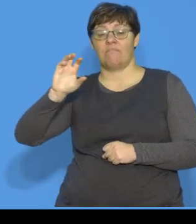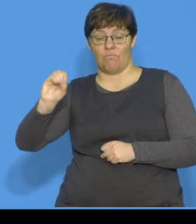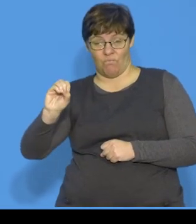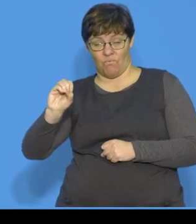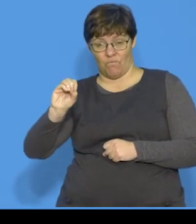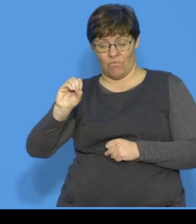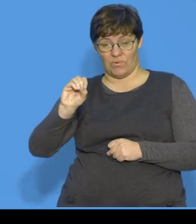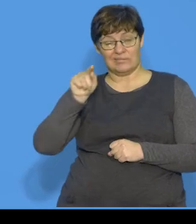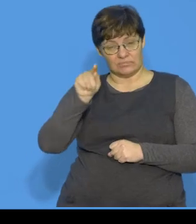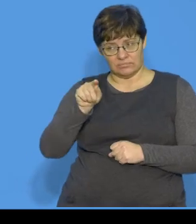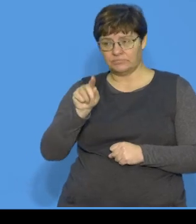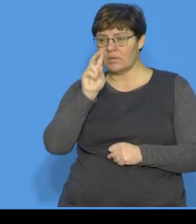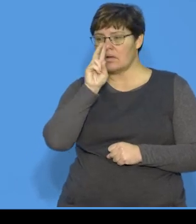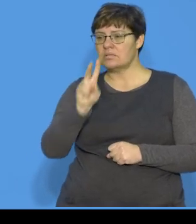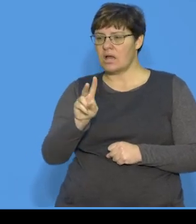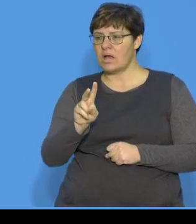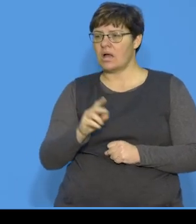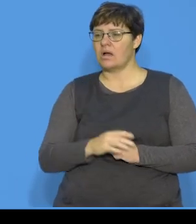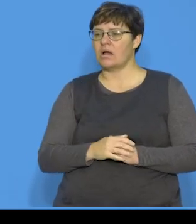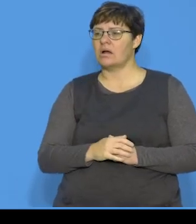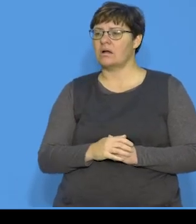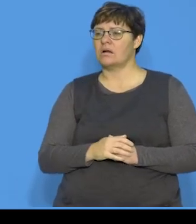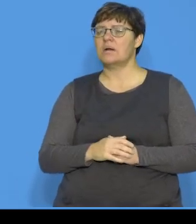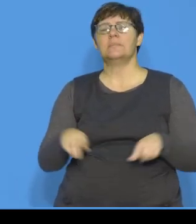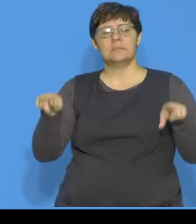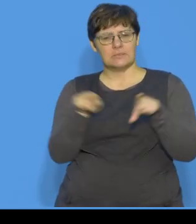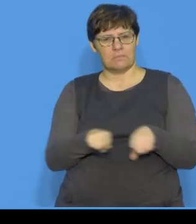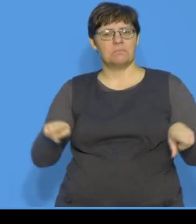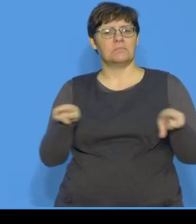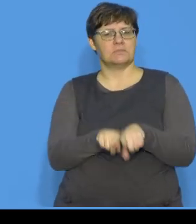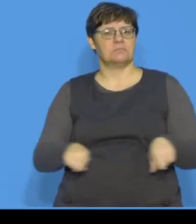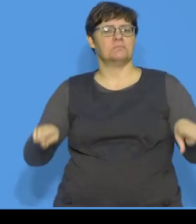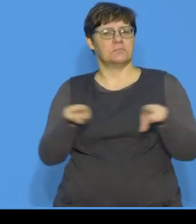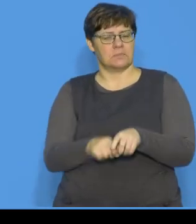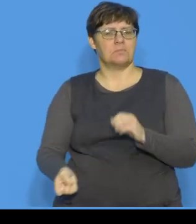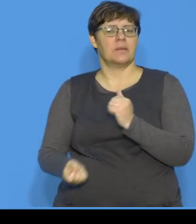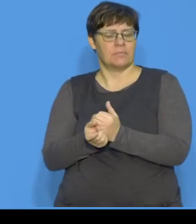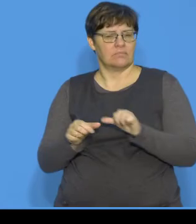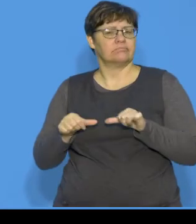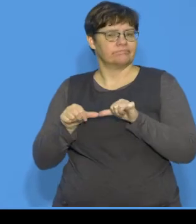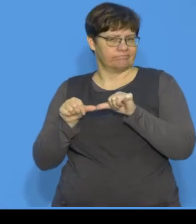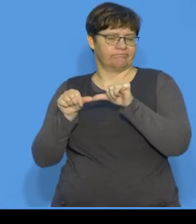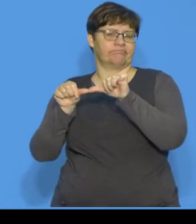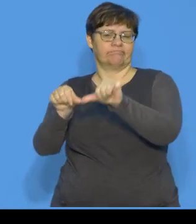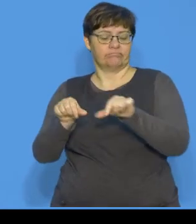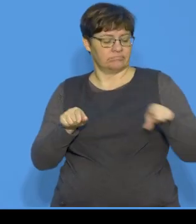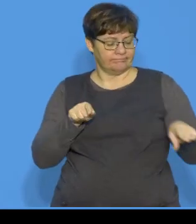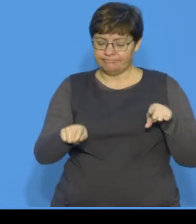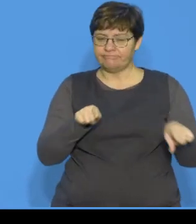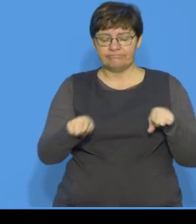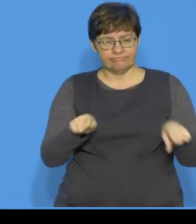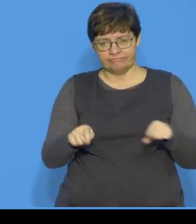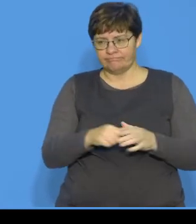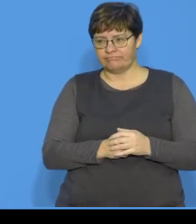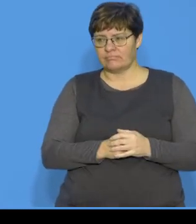1990, we see the same kind of pattern. These two patterns